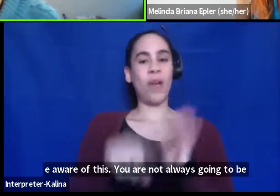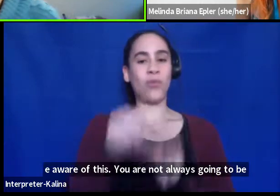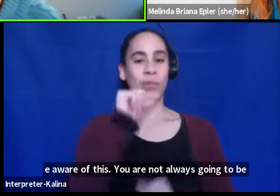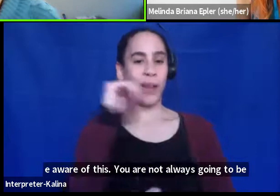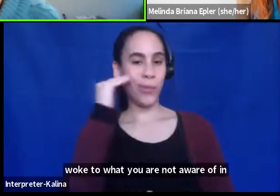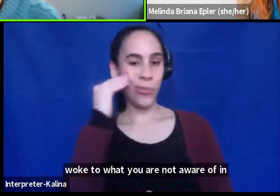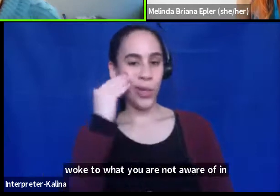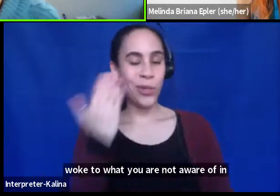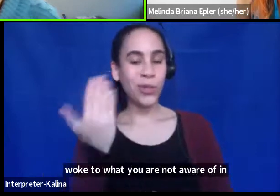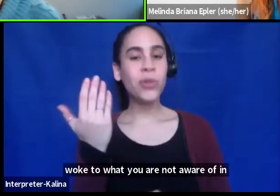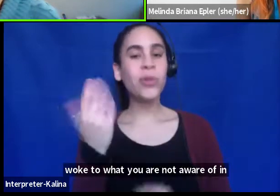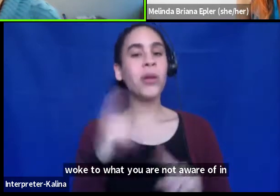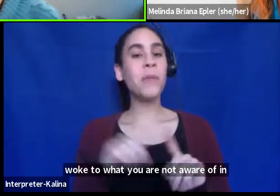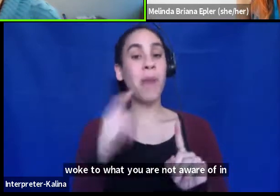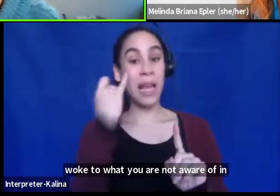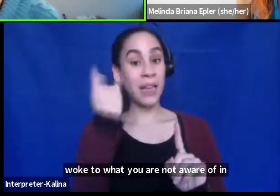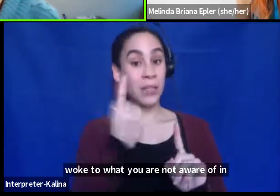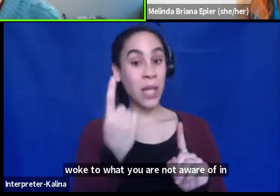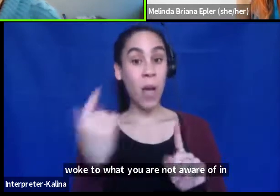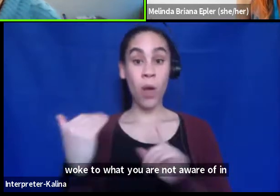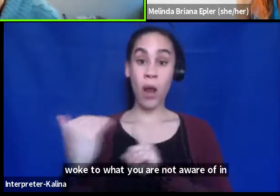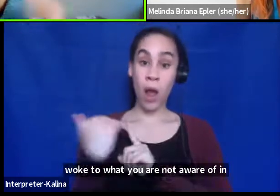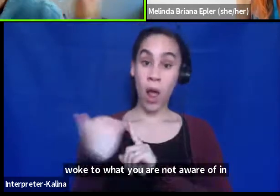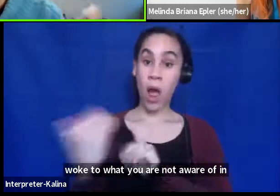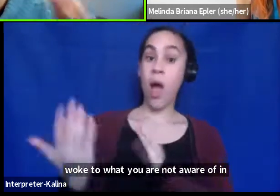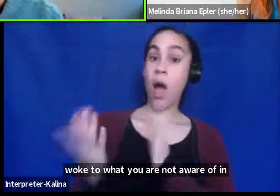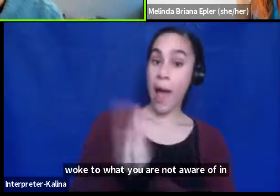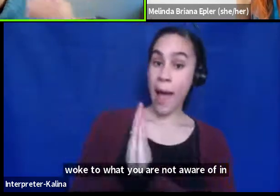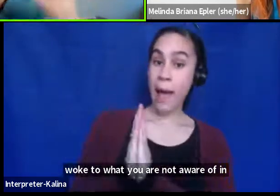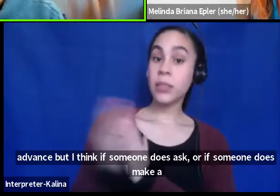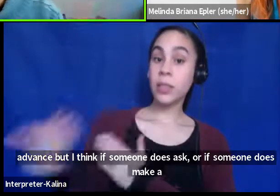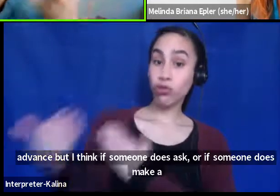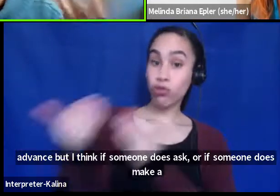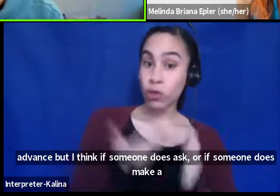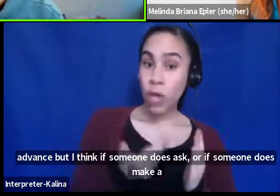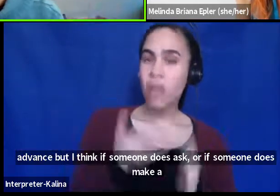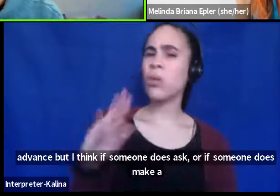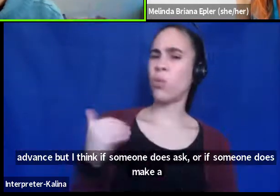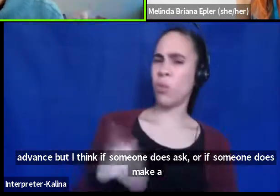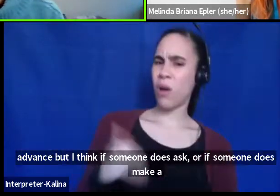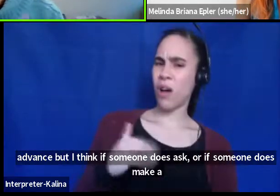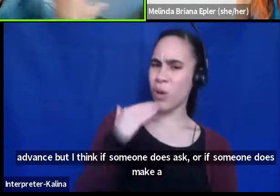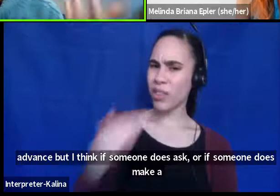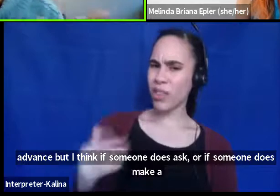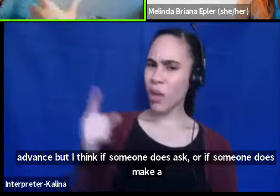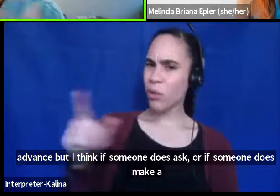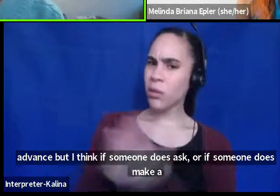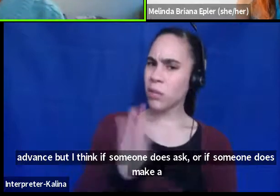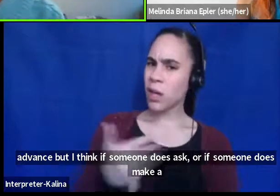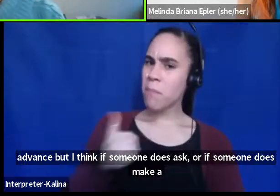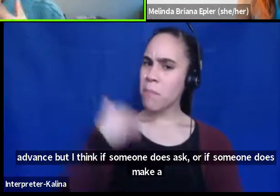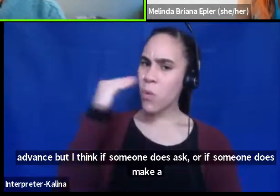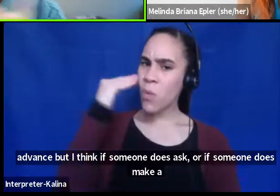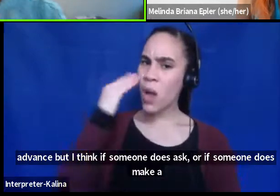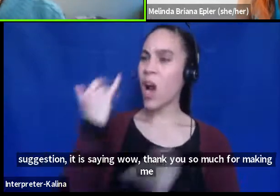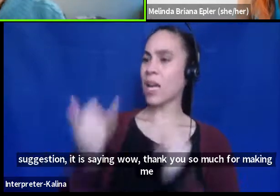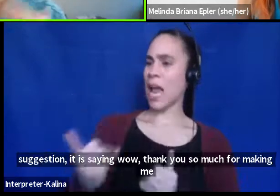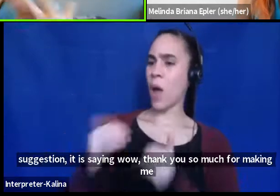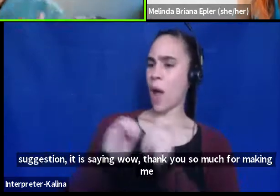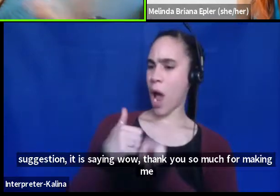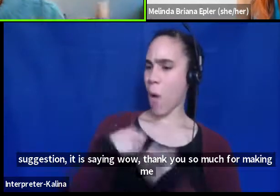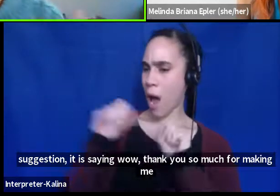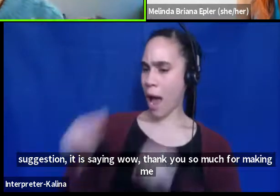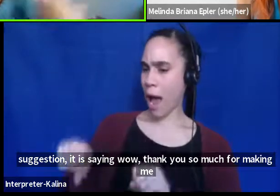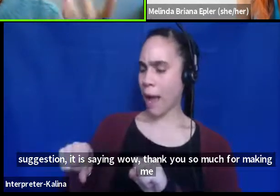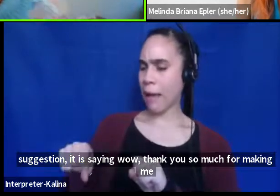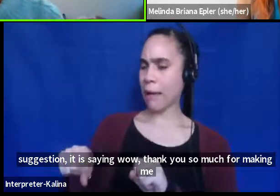does ask, or if someone does make a suggestion, it's saying, oh, wow, thank you so much for making me aware of this. Now, what can I do? What can we do